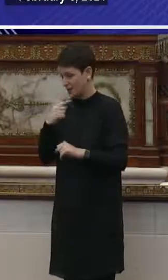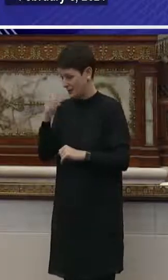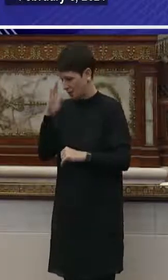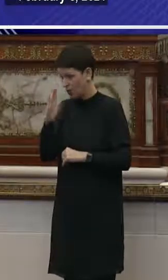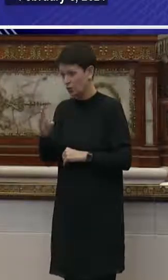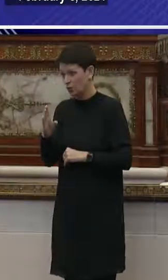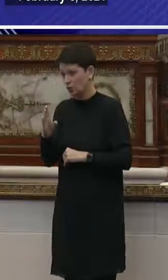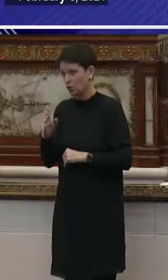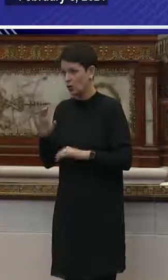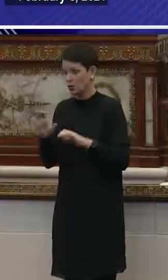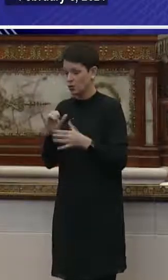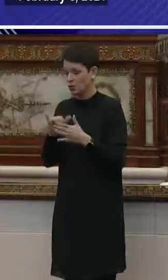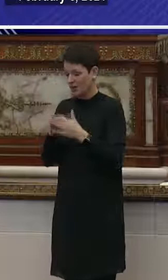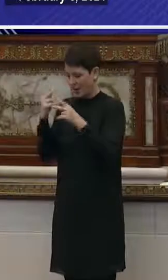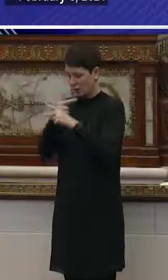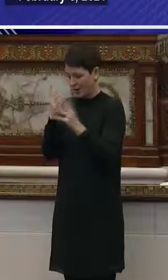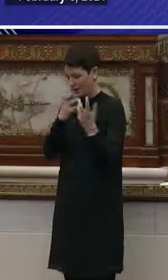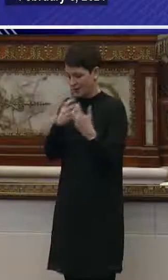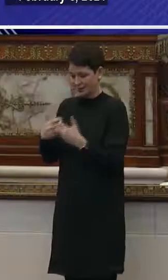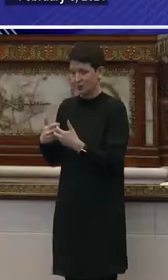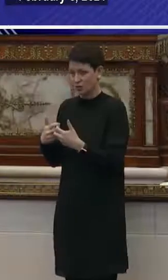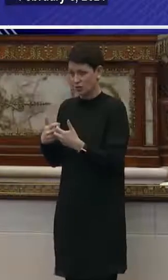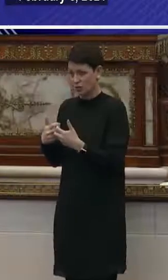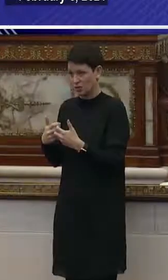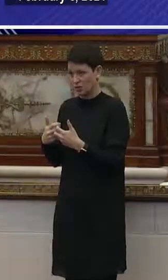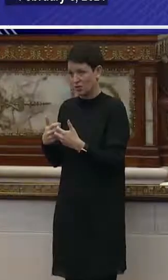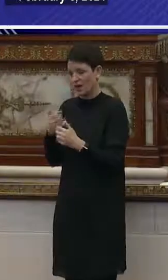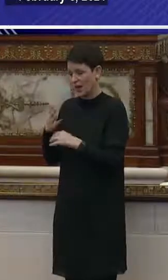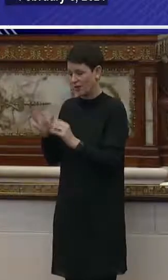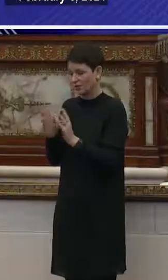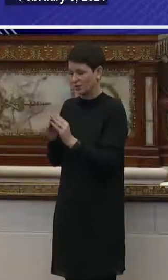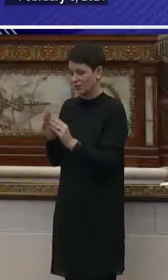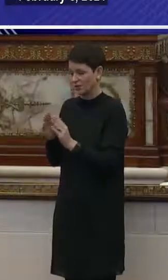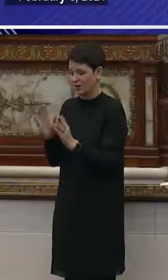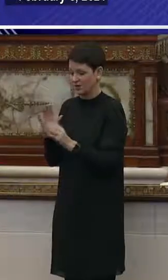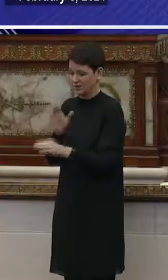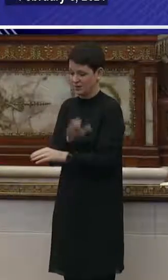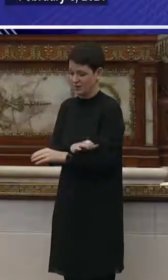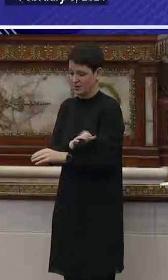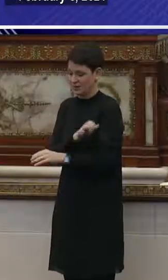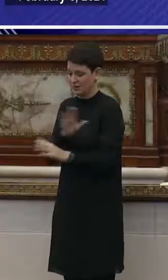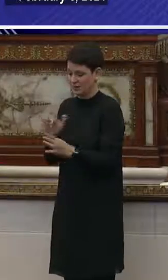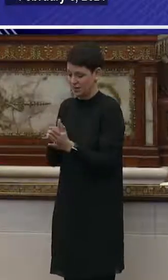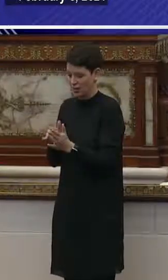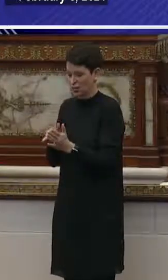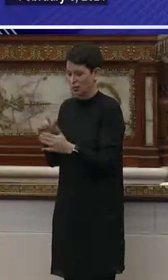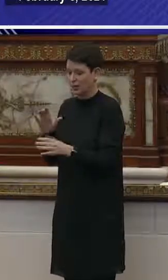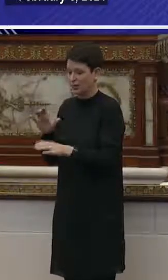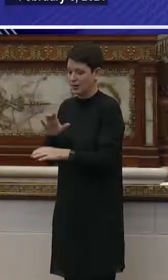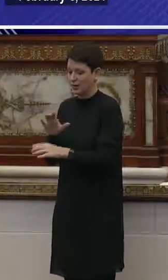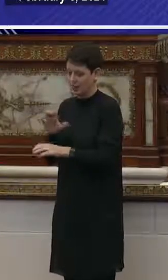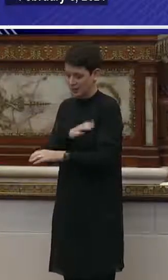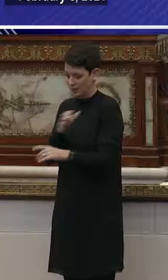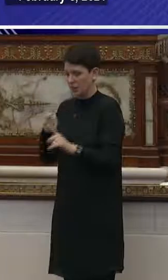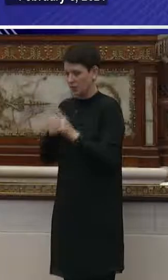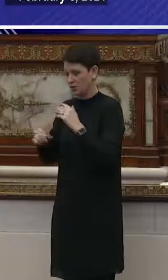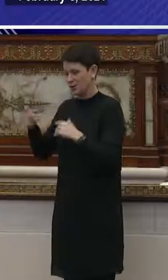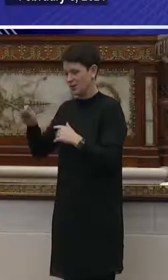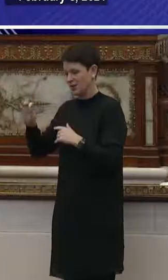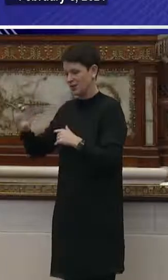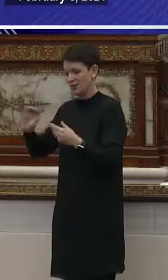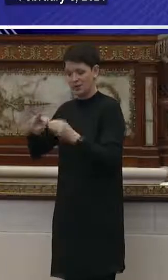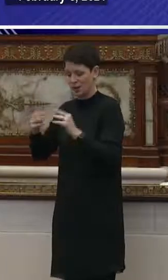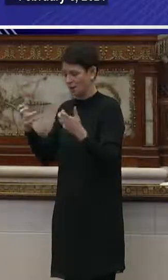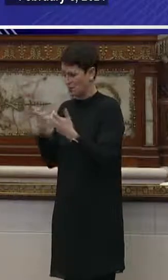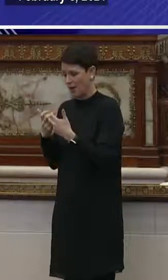we did that reconciliation after the convention center clinics operated by PFC, and the numbers